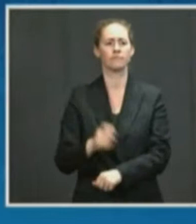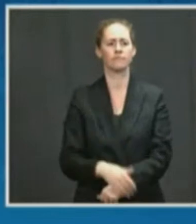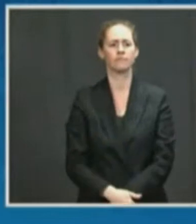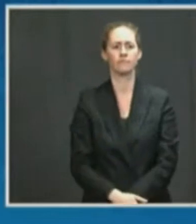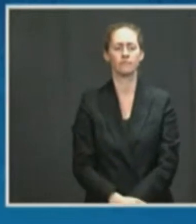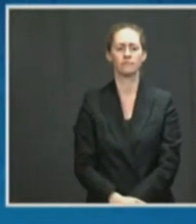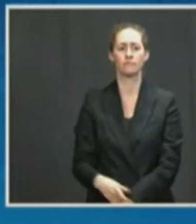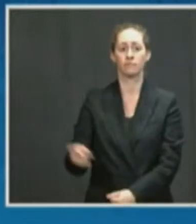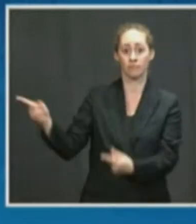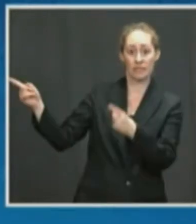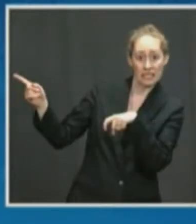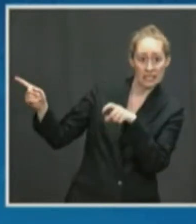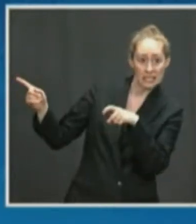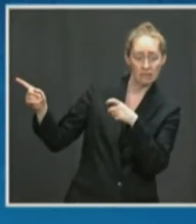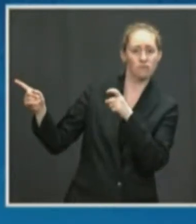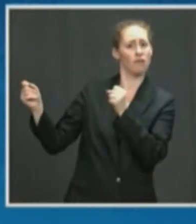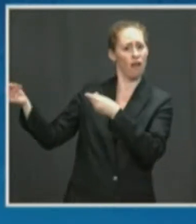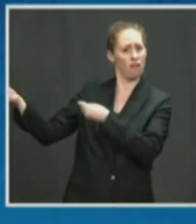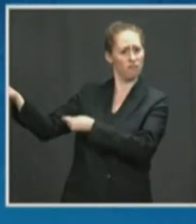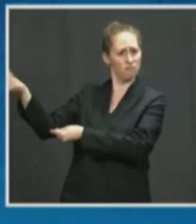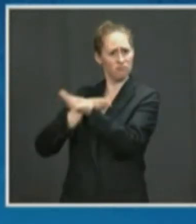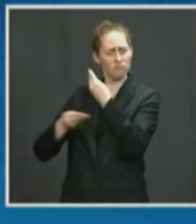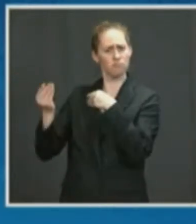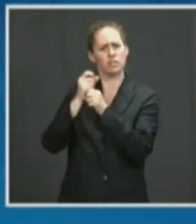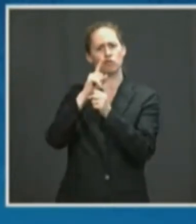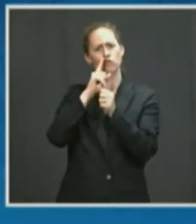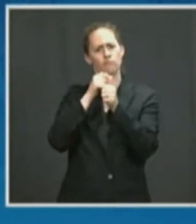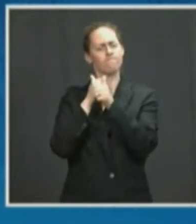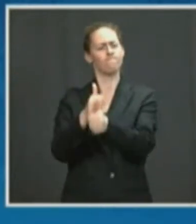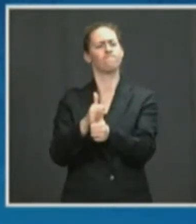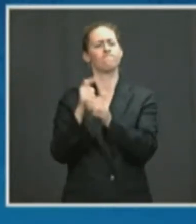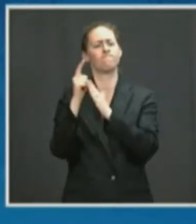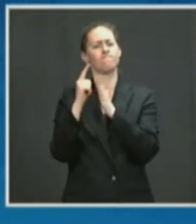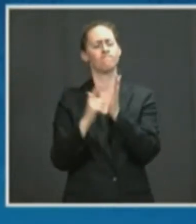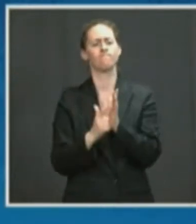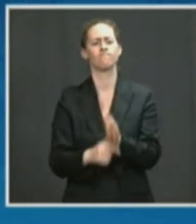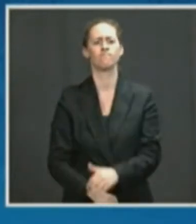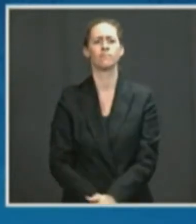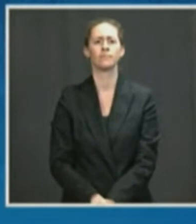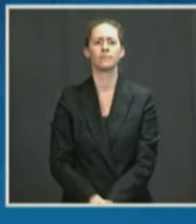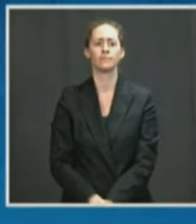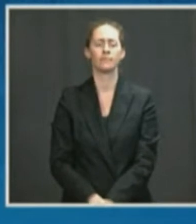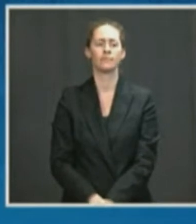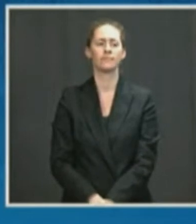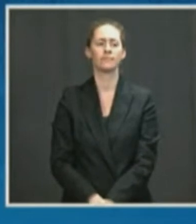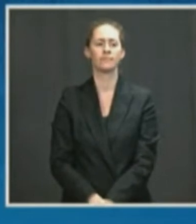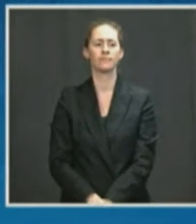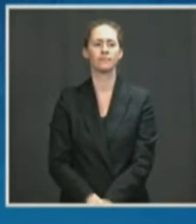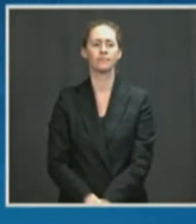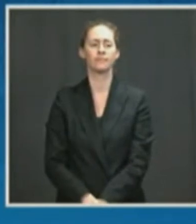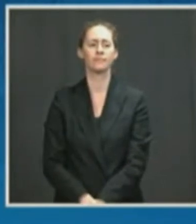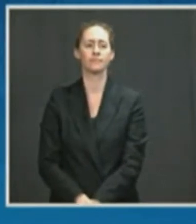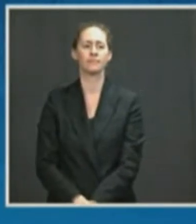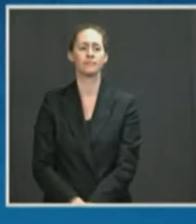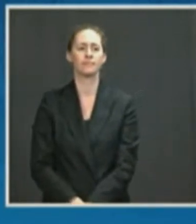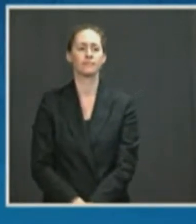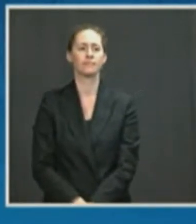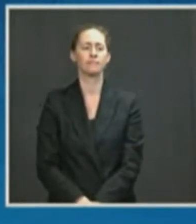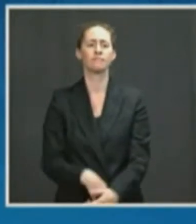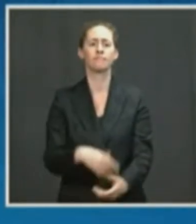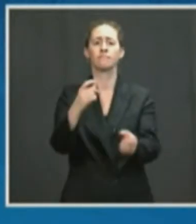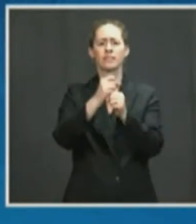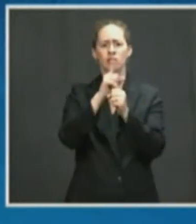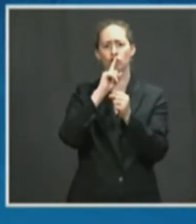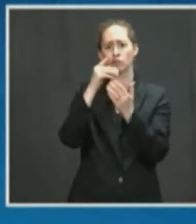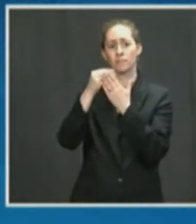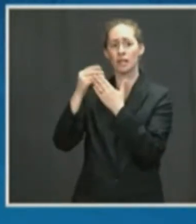and without the cost of an intermediary, to ensure that these funds get to the communities where we can bring